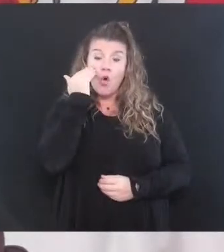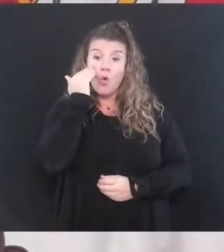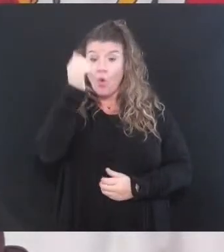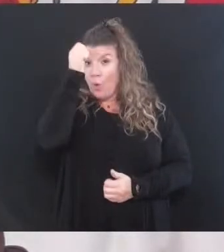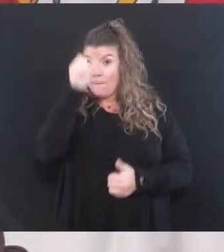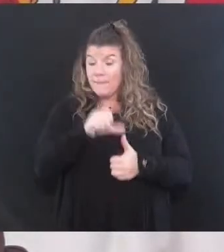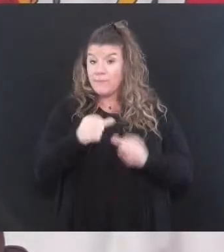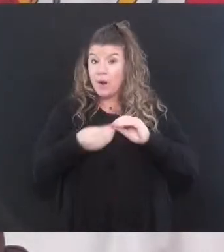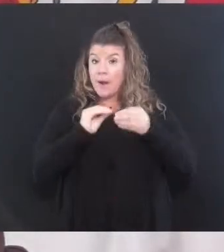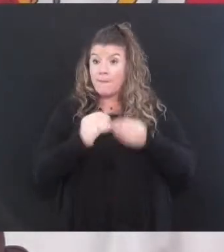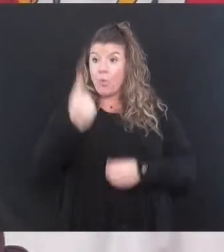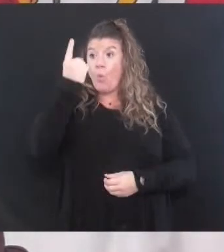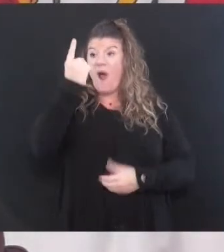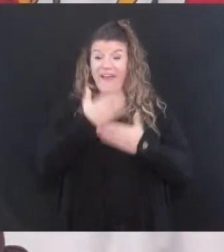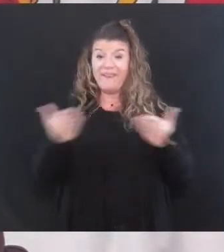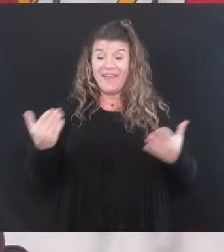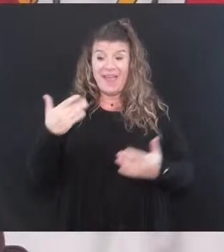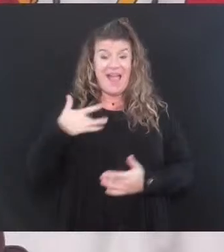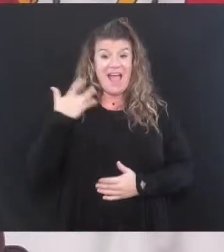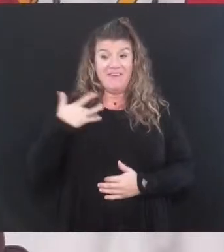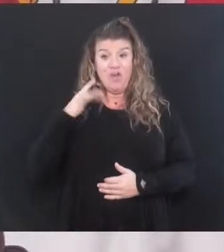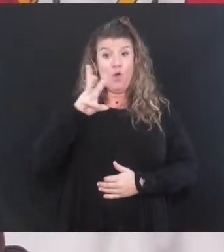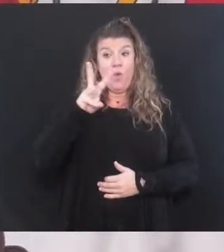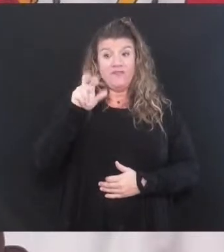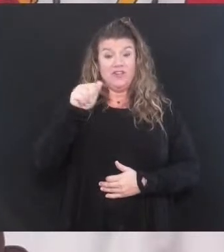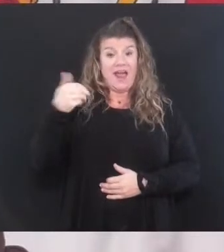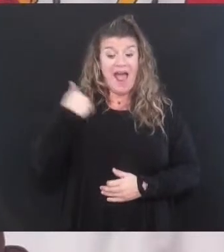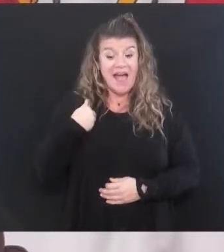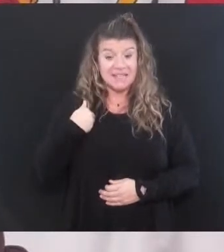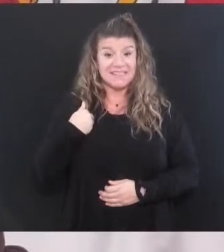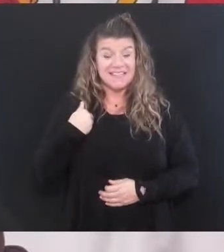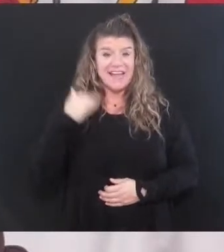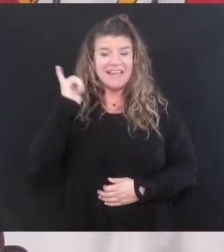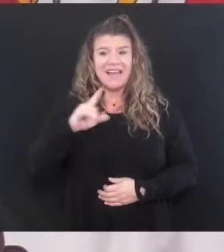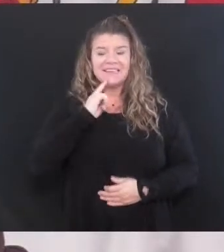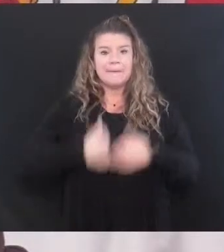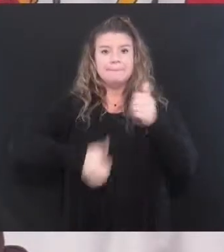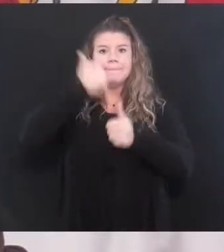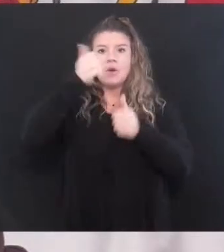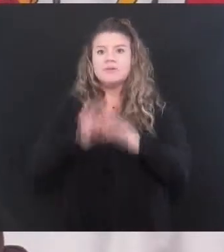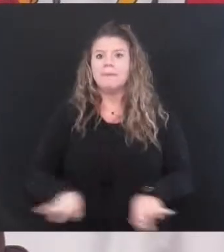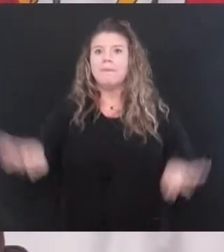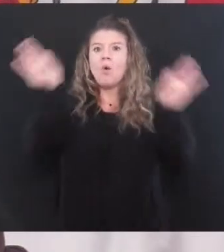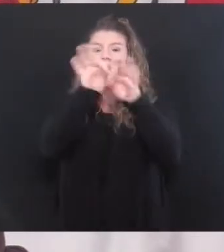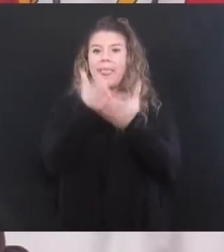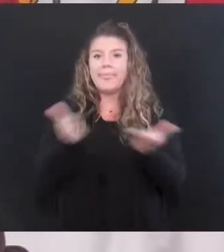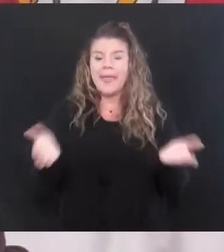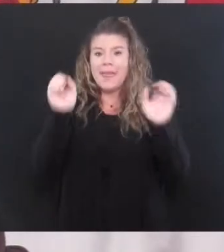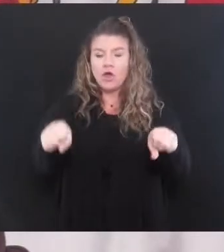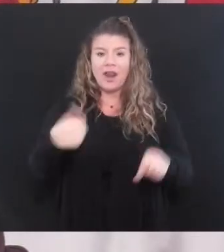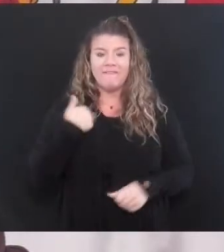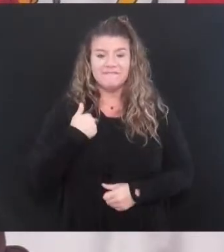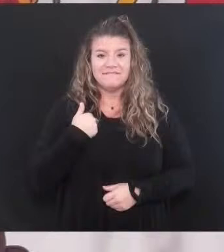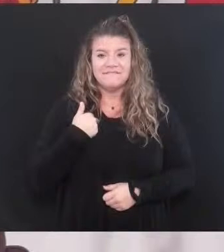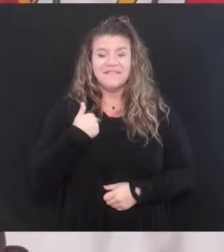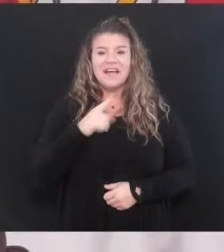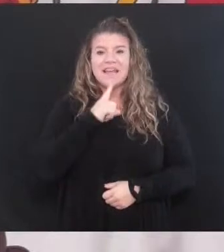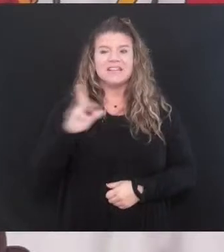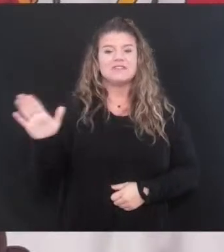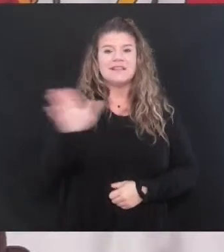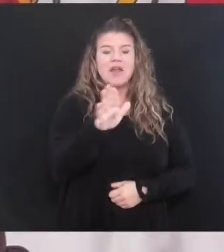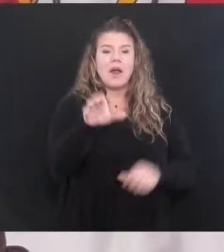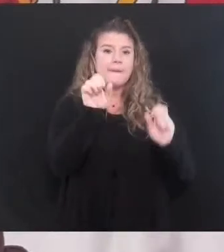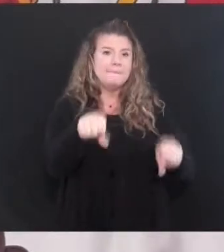the number one thing that I think West Virginians possess that is the most important trait that they could possibly have is their